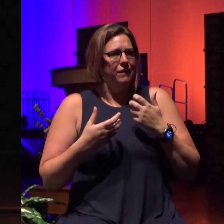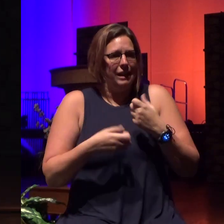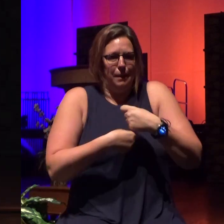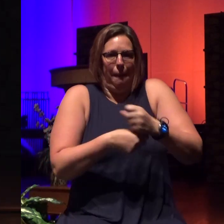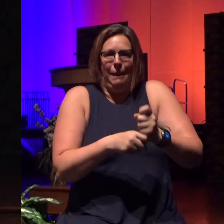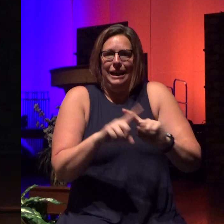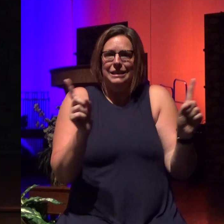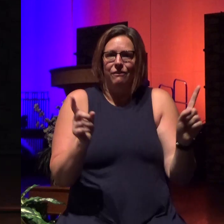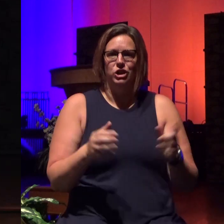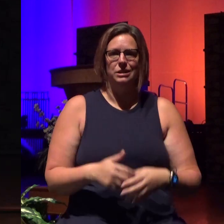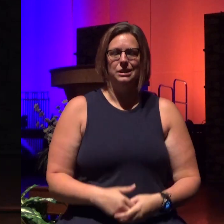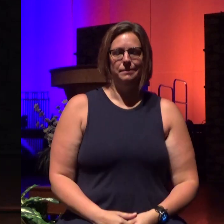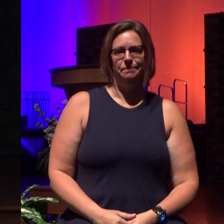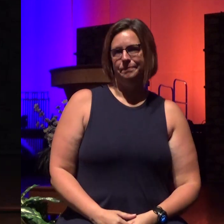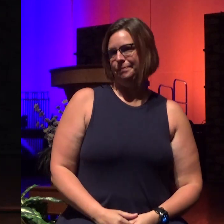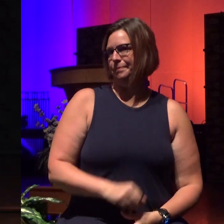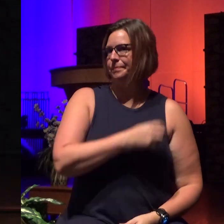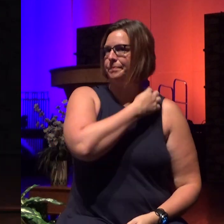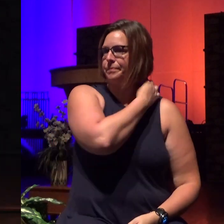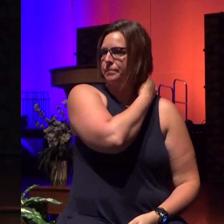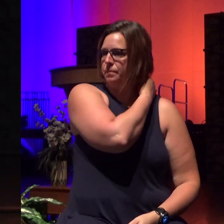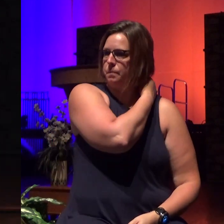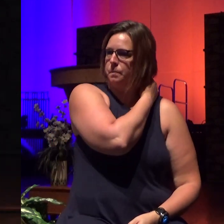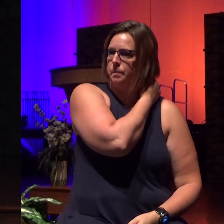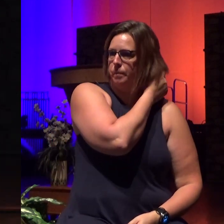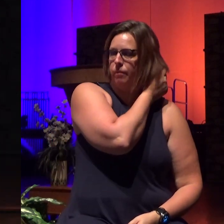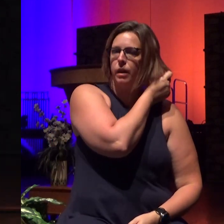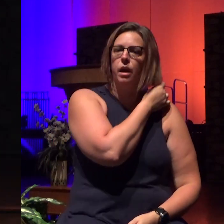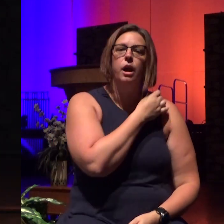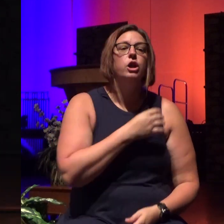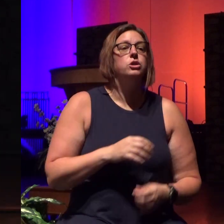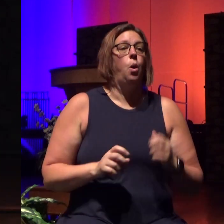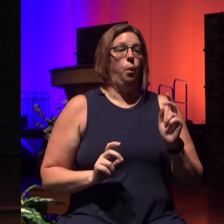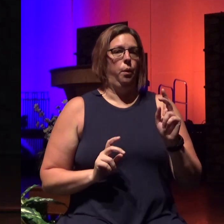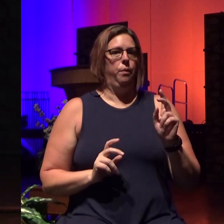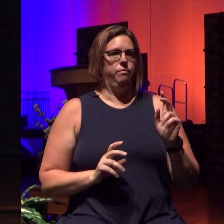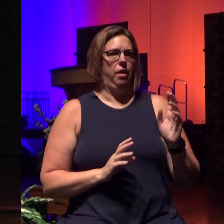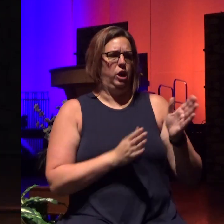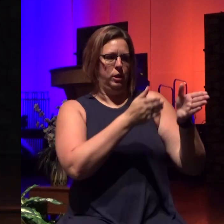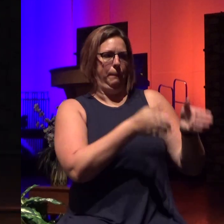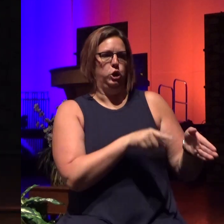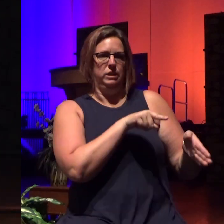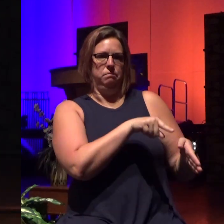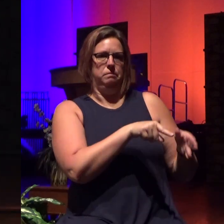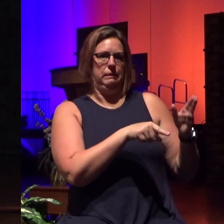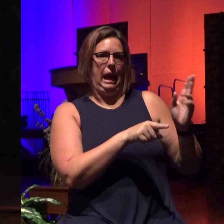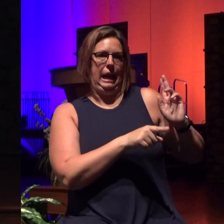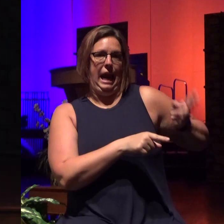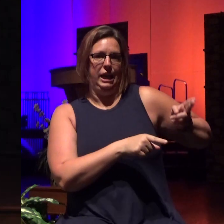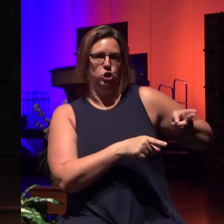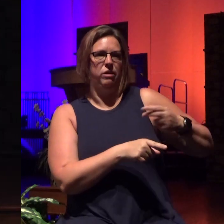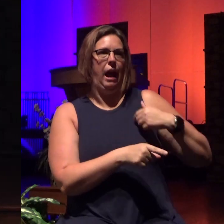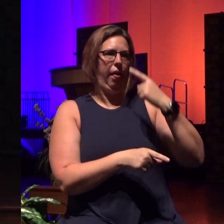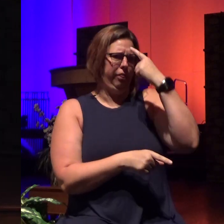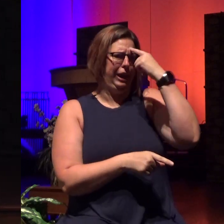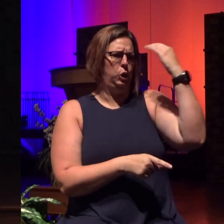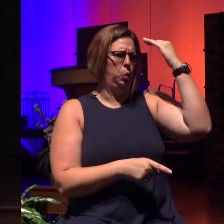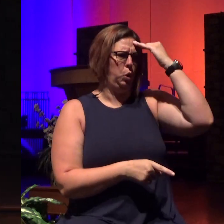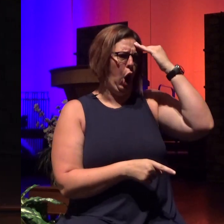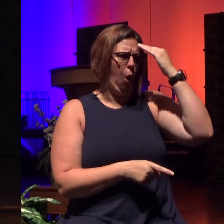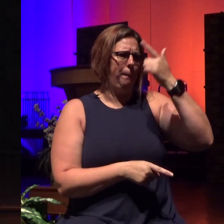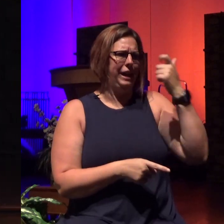difference. There's a person in history that you probably know a lot about because there was a great movie,